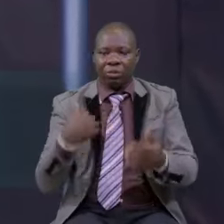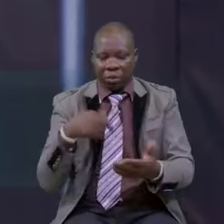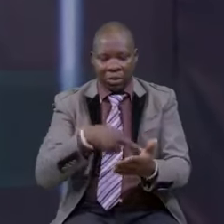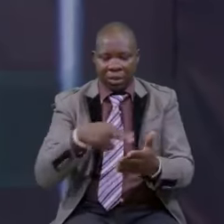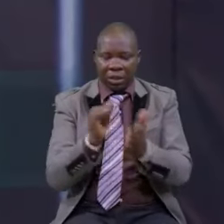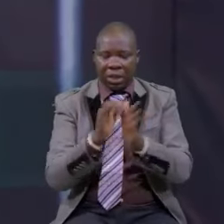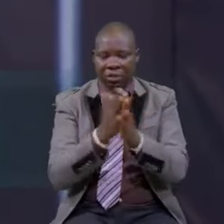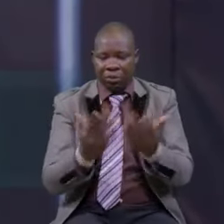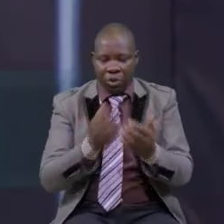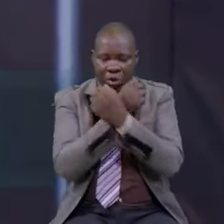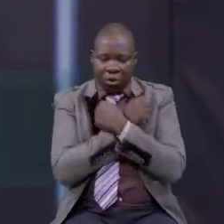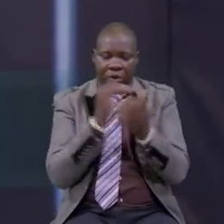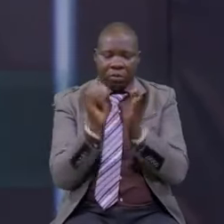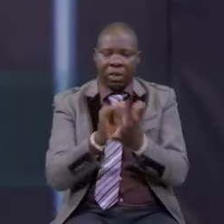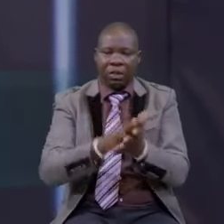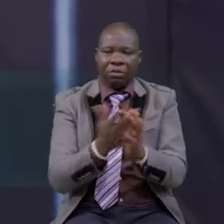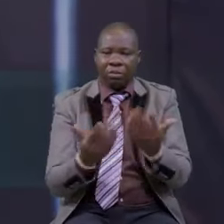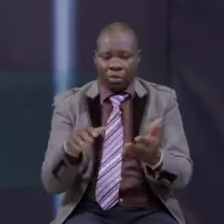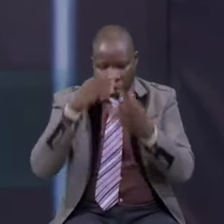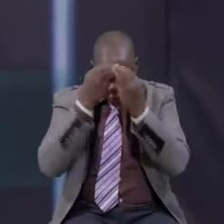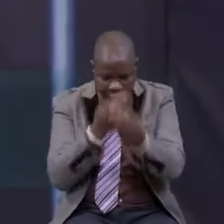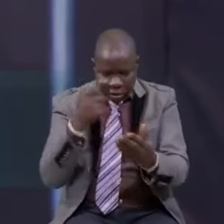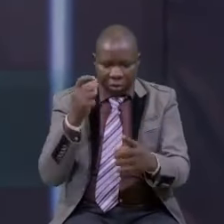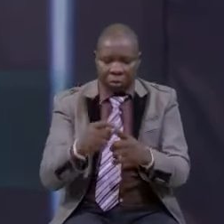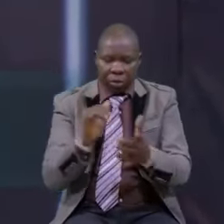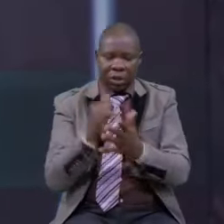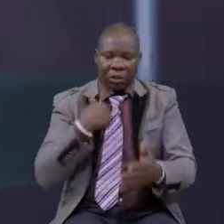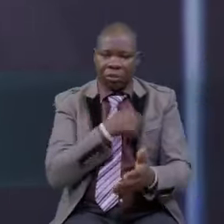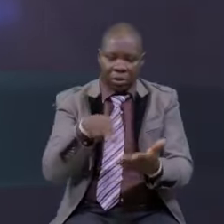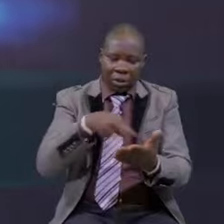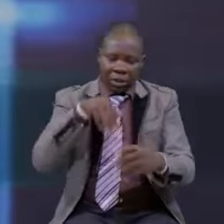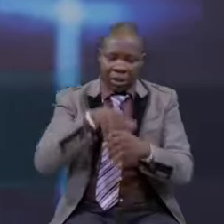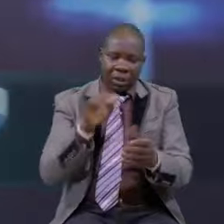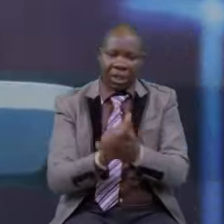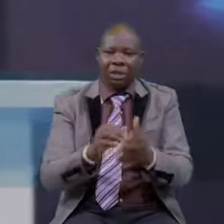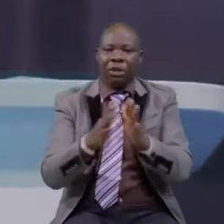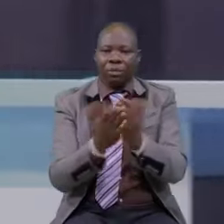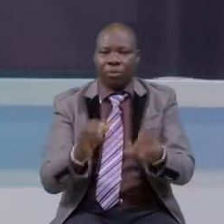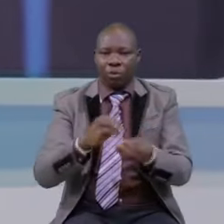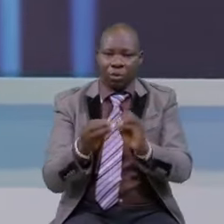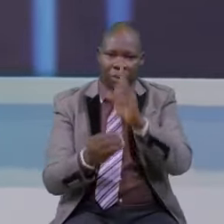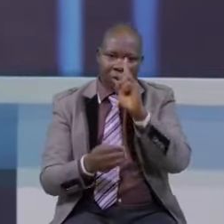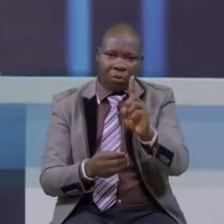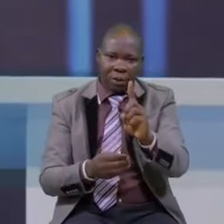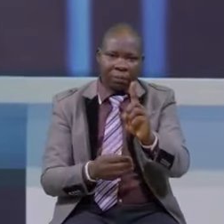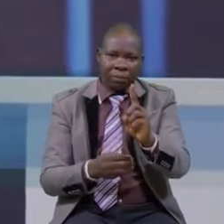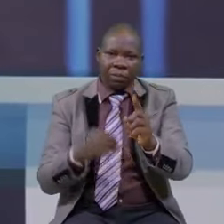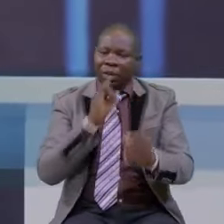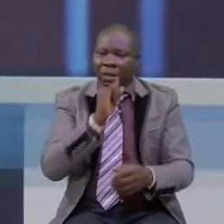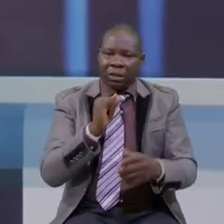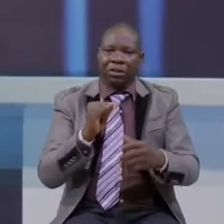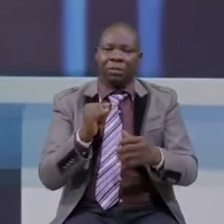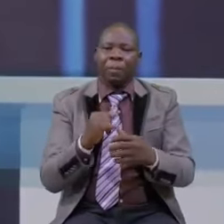we obey the words we read inside that book. Look at number one. Number one is